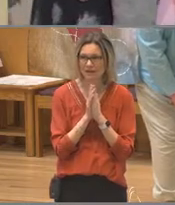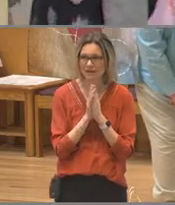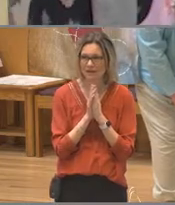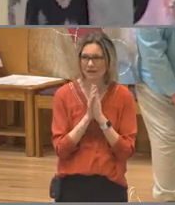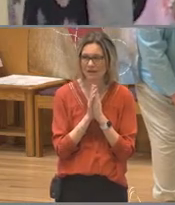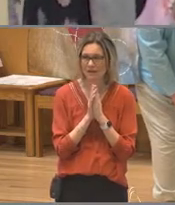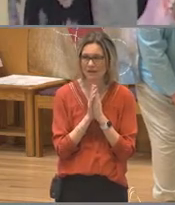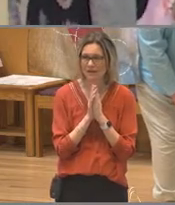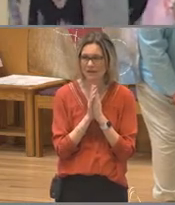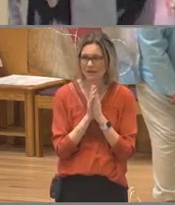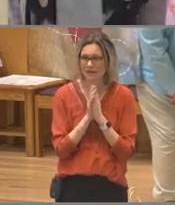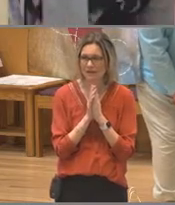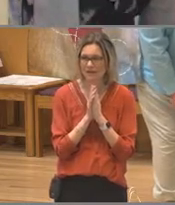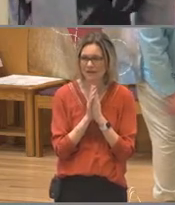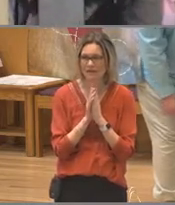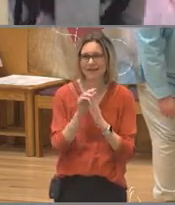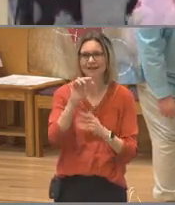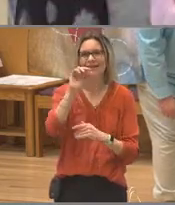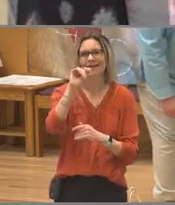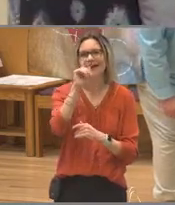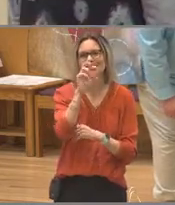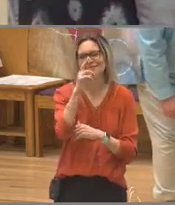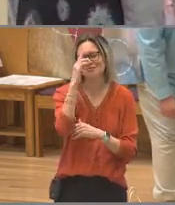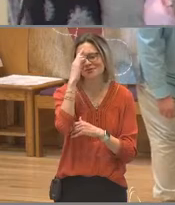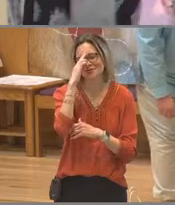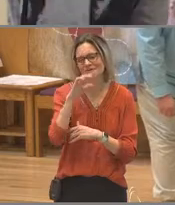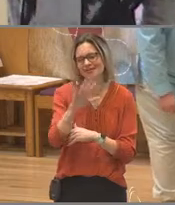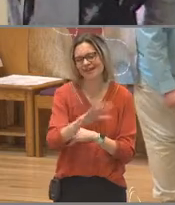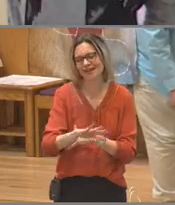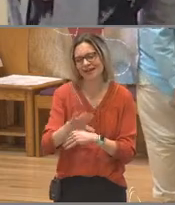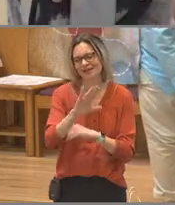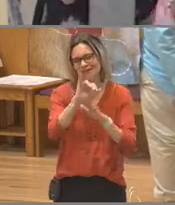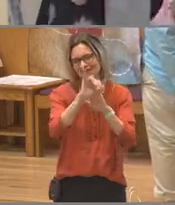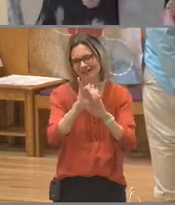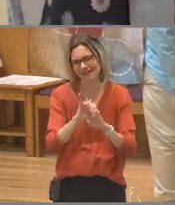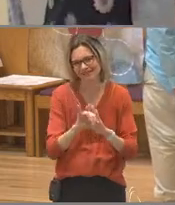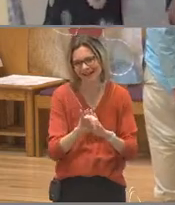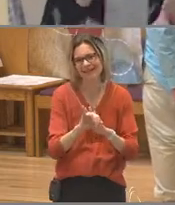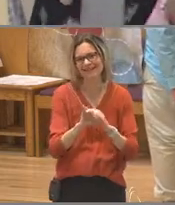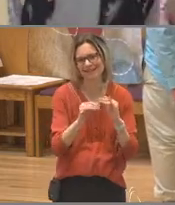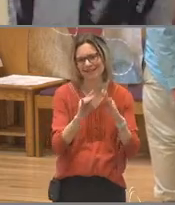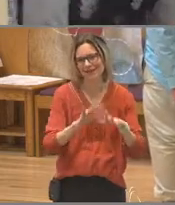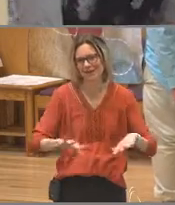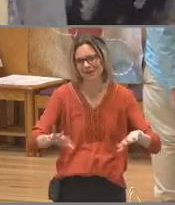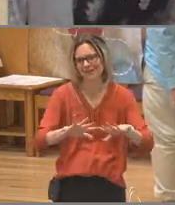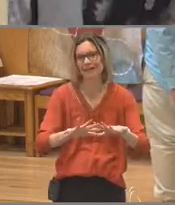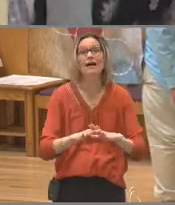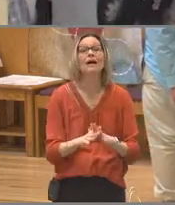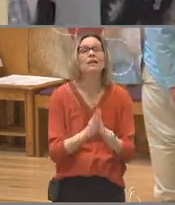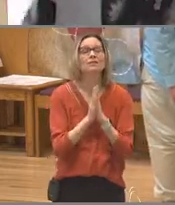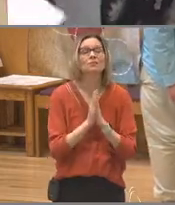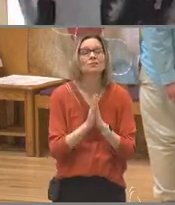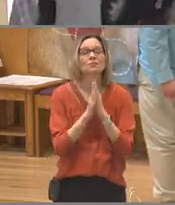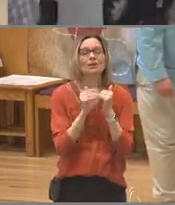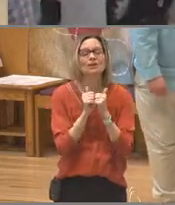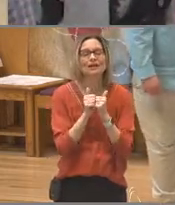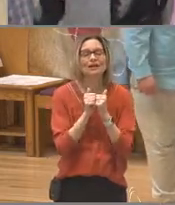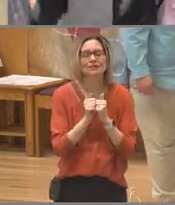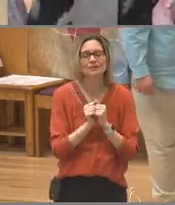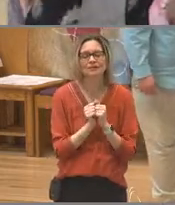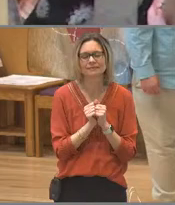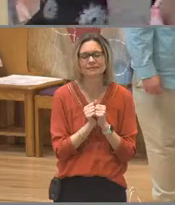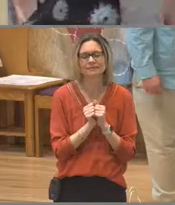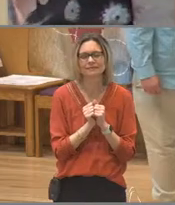That's the fence. He's familiar with the area here, so he is identifying the areas of the playground in the back. So let's pray together. Repeat after